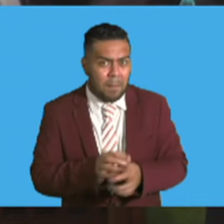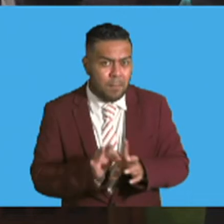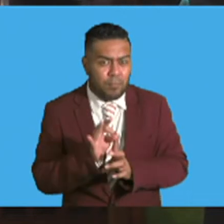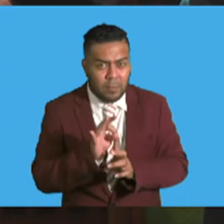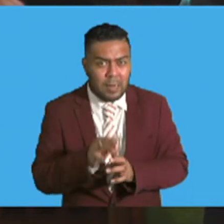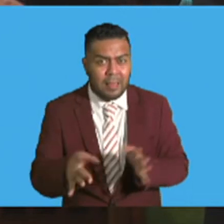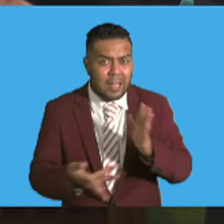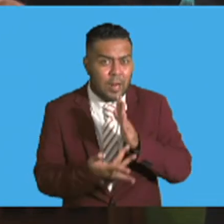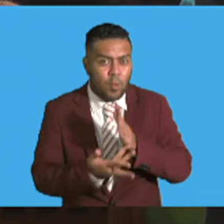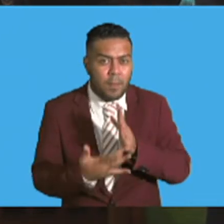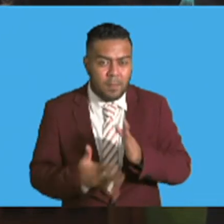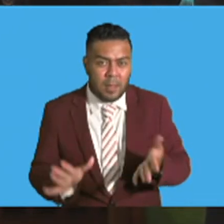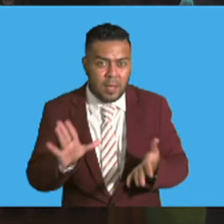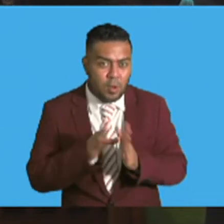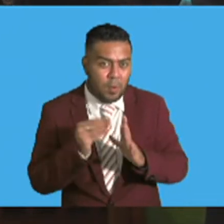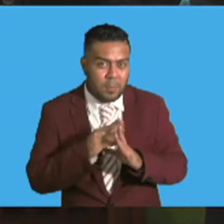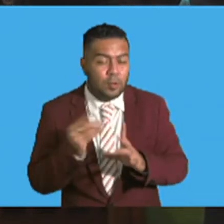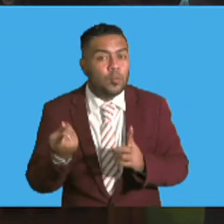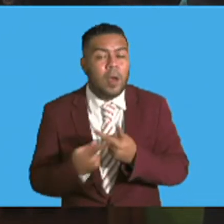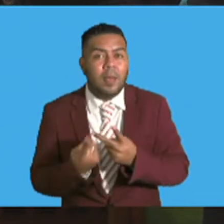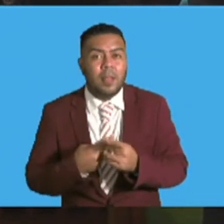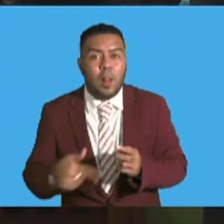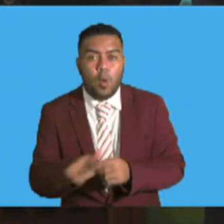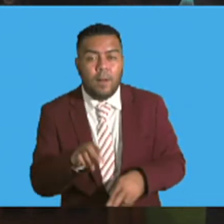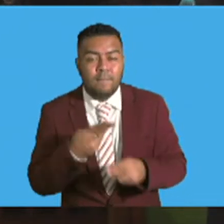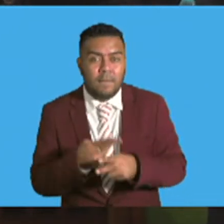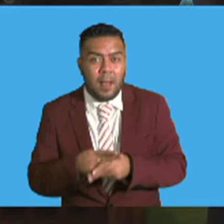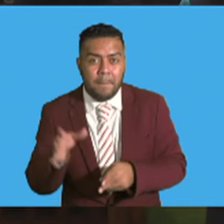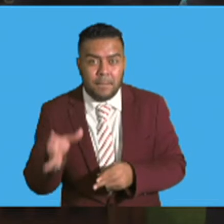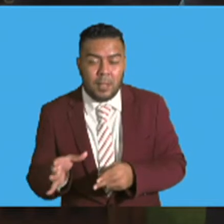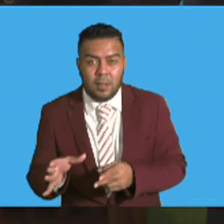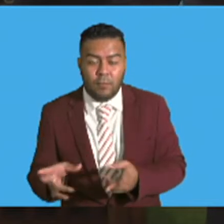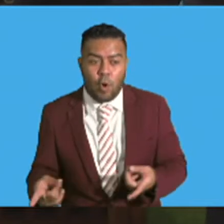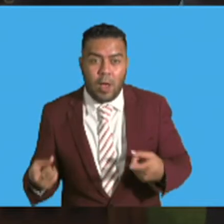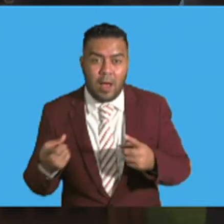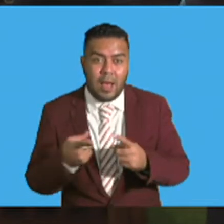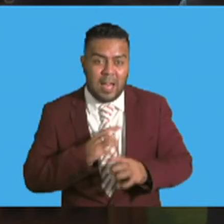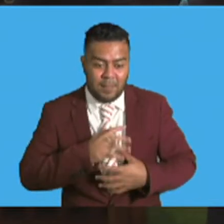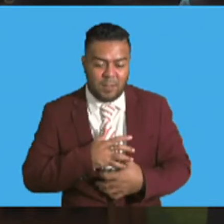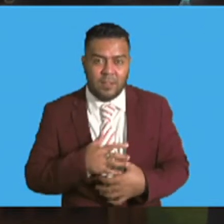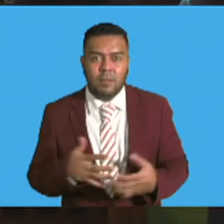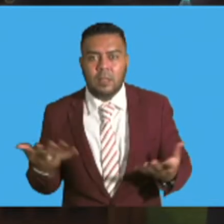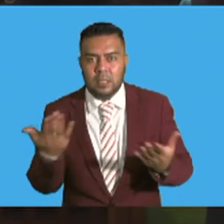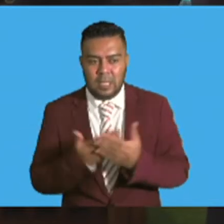be replicated to the local farmers after adaptability studies. And at the moment, we are developing our